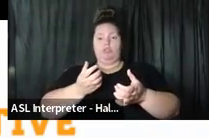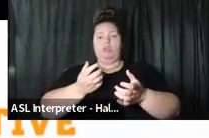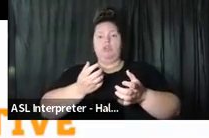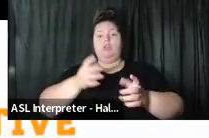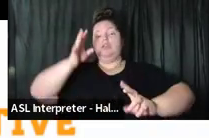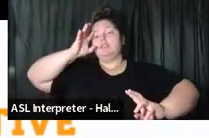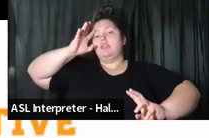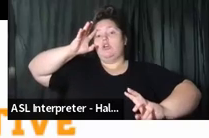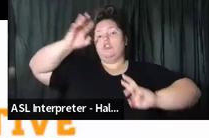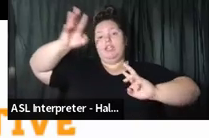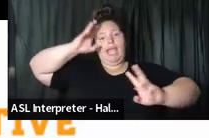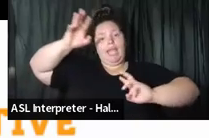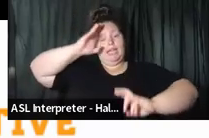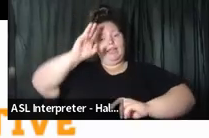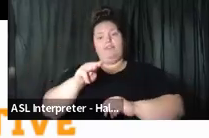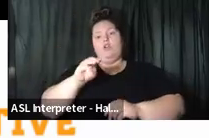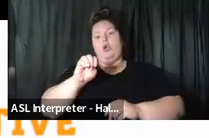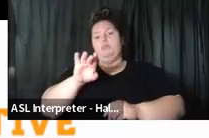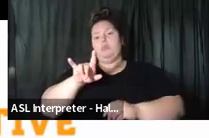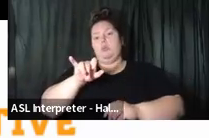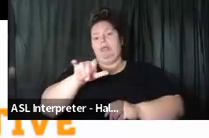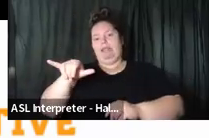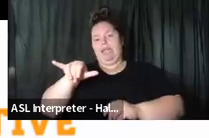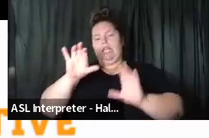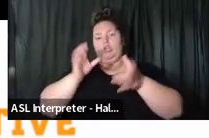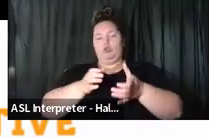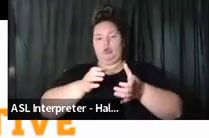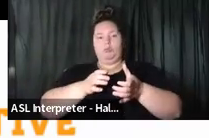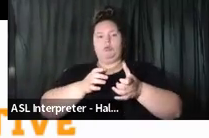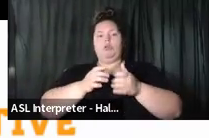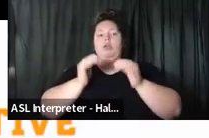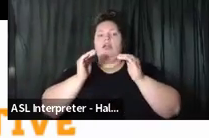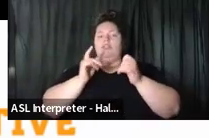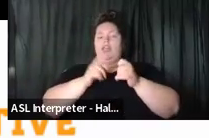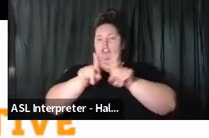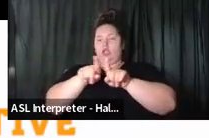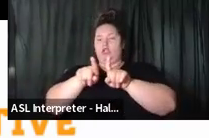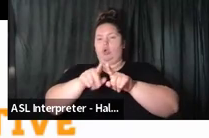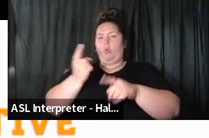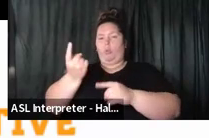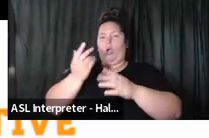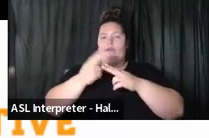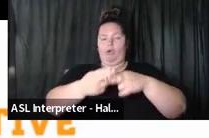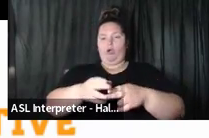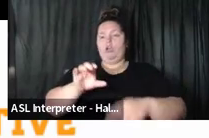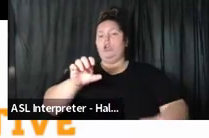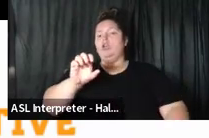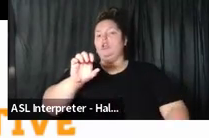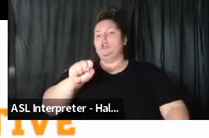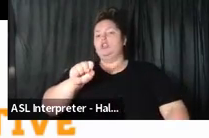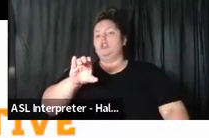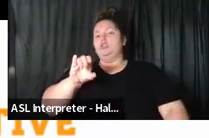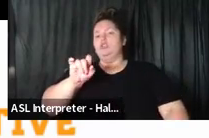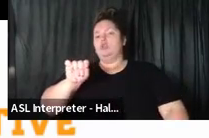Mobility Group. And then there's Scoot Around. They provide scooter rentals. So